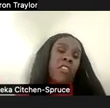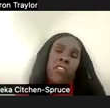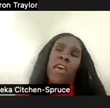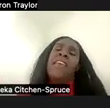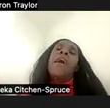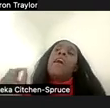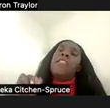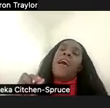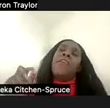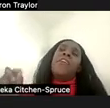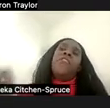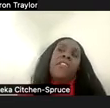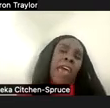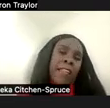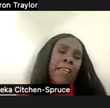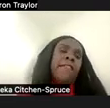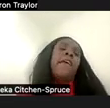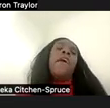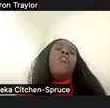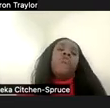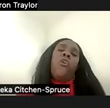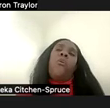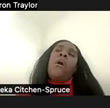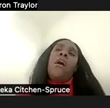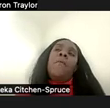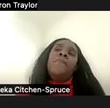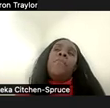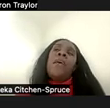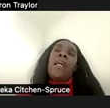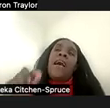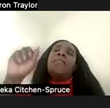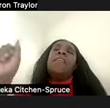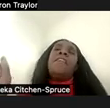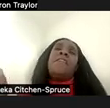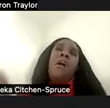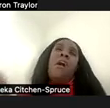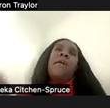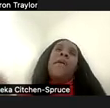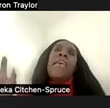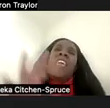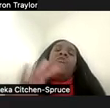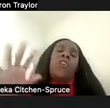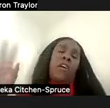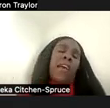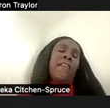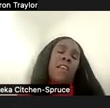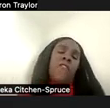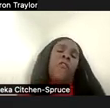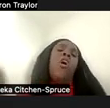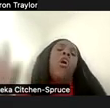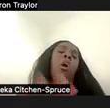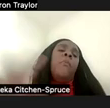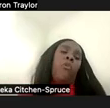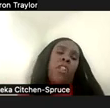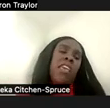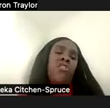of intersectionality, a lot of interconnectedness. So a lot of these are, like I said